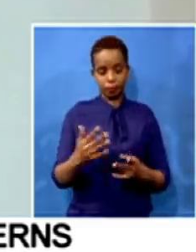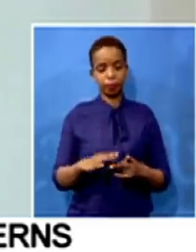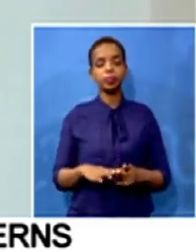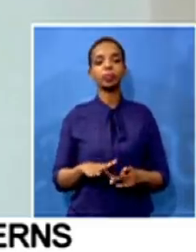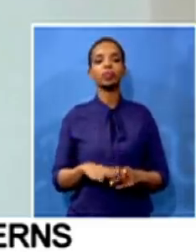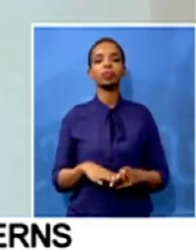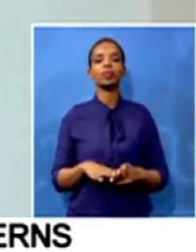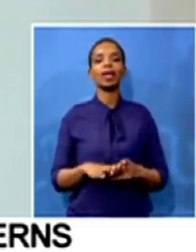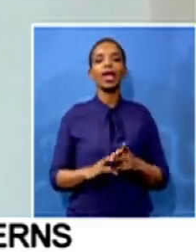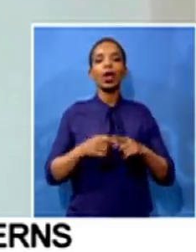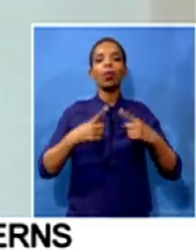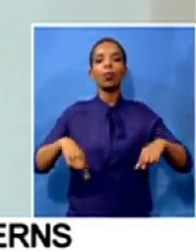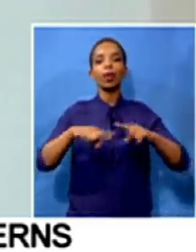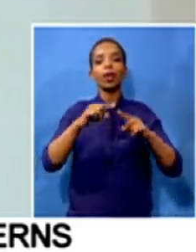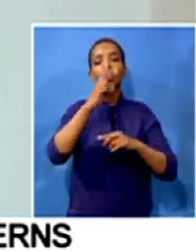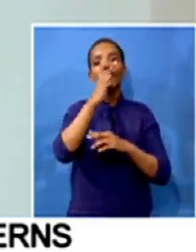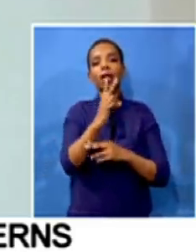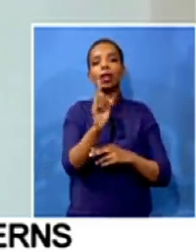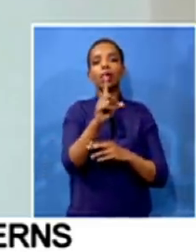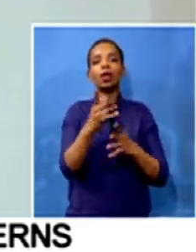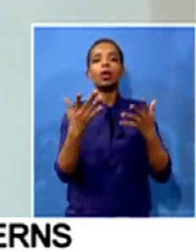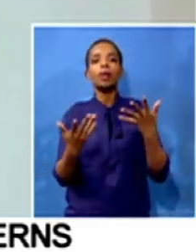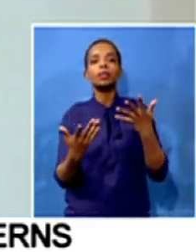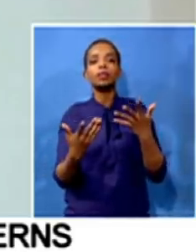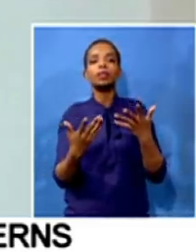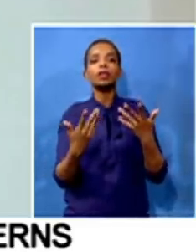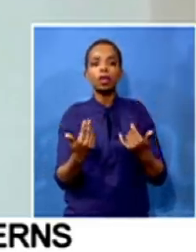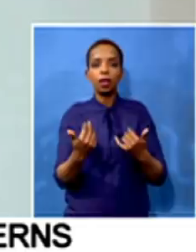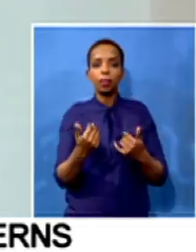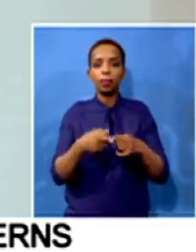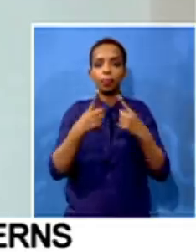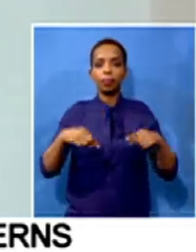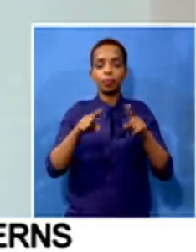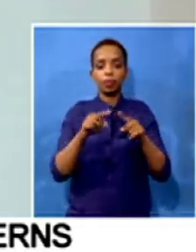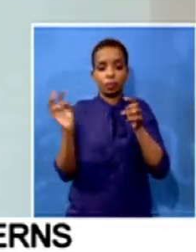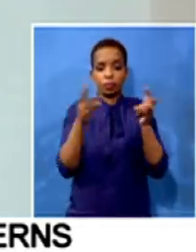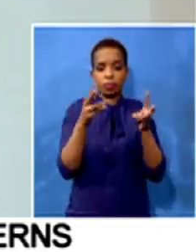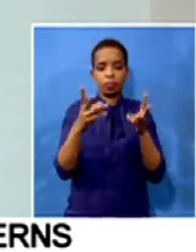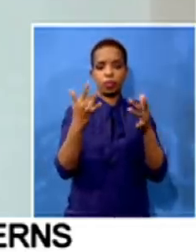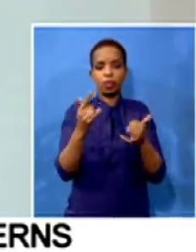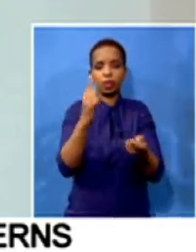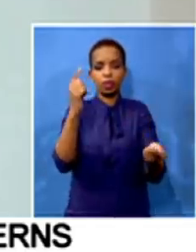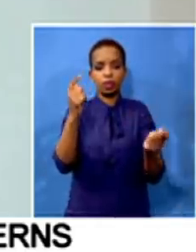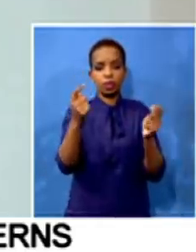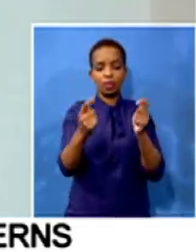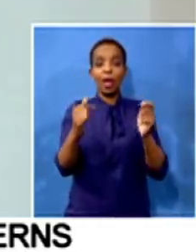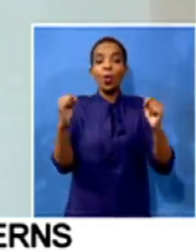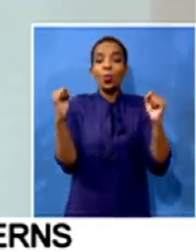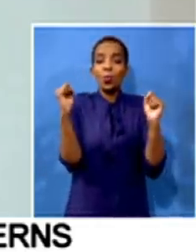our, northern hemisphere, or the countries in the northern hemisphere, the winter is not the best